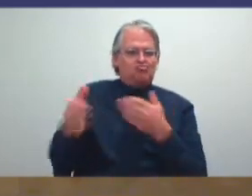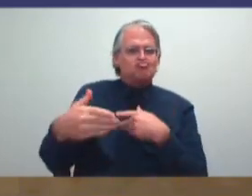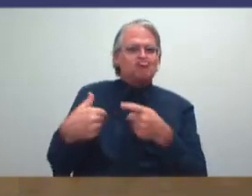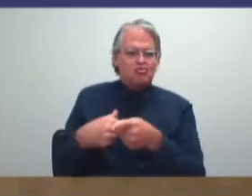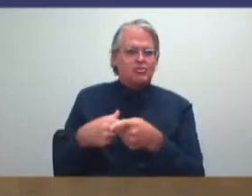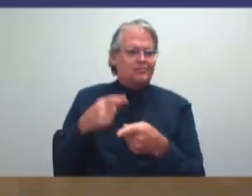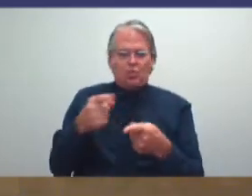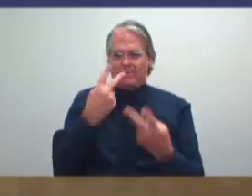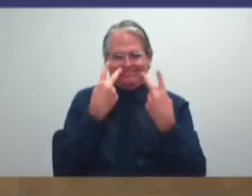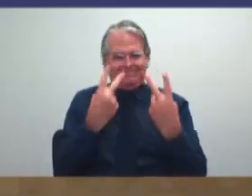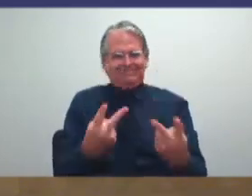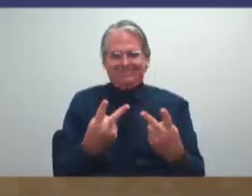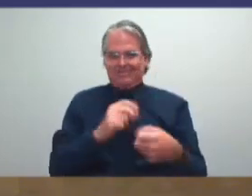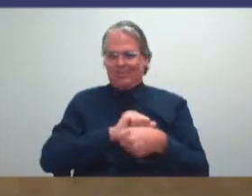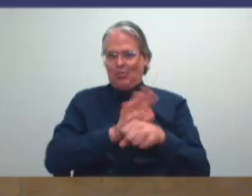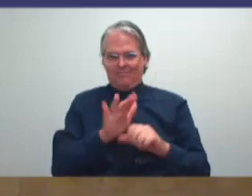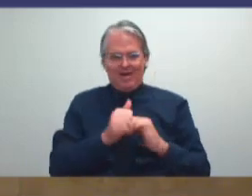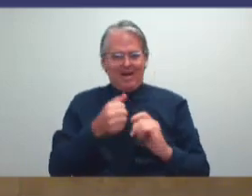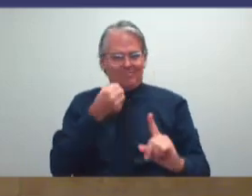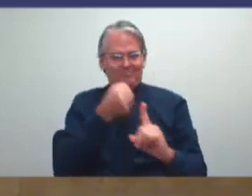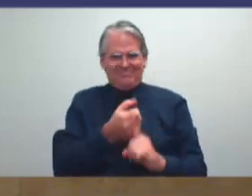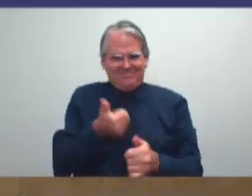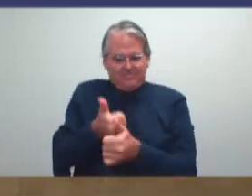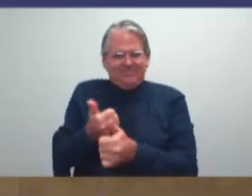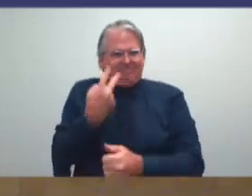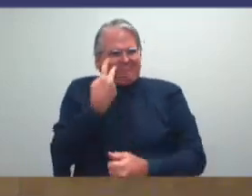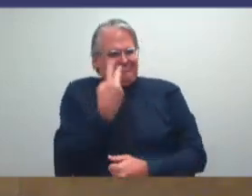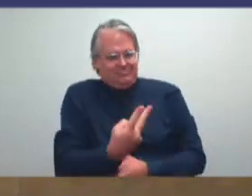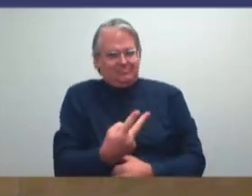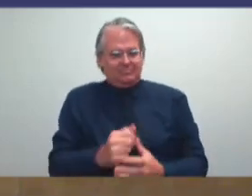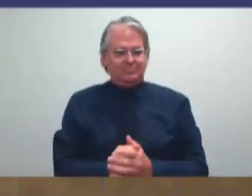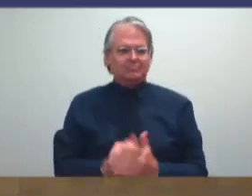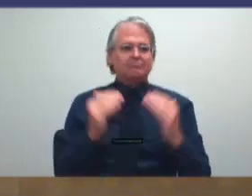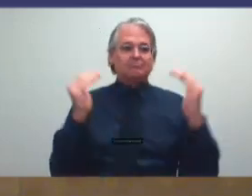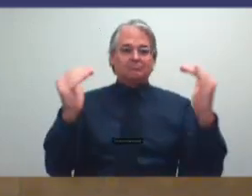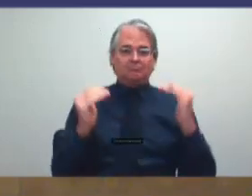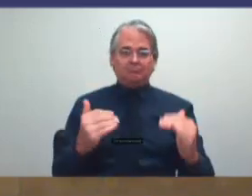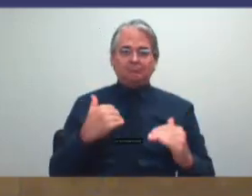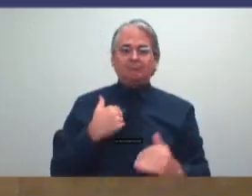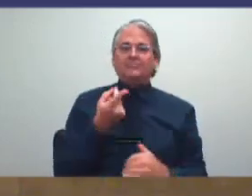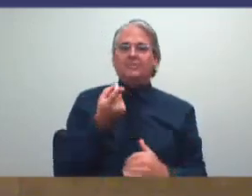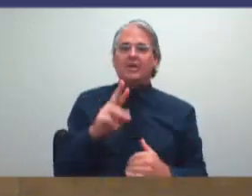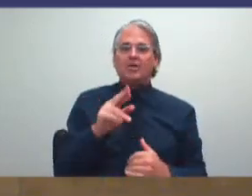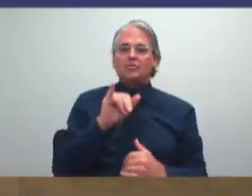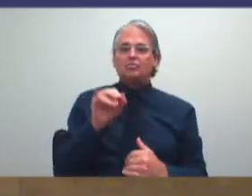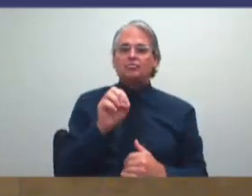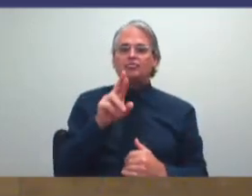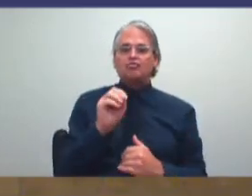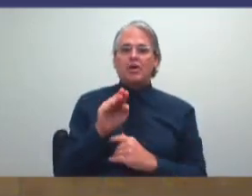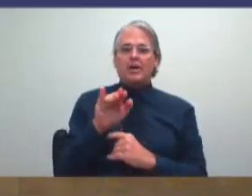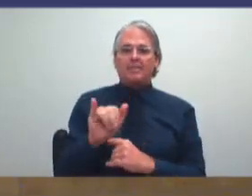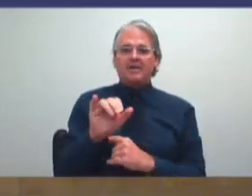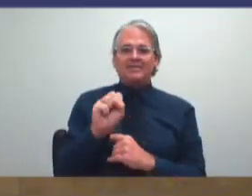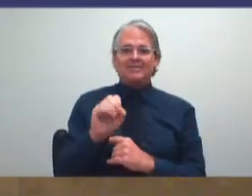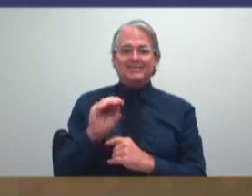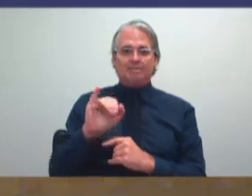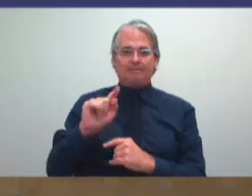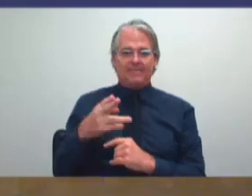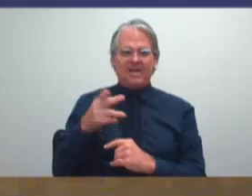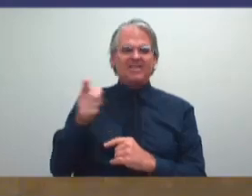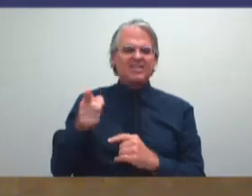We also have Dr. Jeremy Smith. He's the executive director of the Truckee Meadows Regional Planning